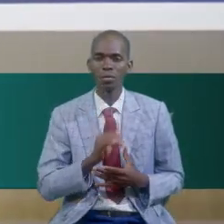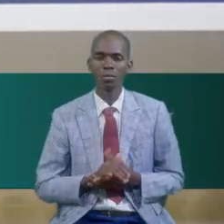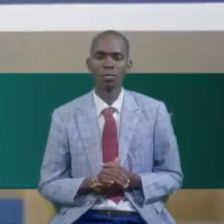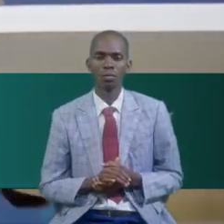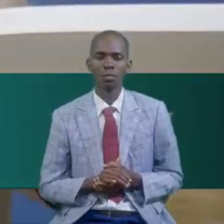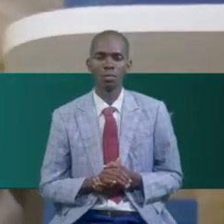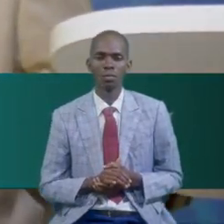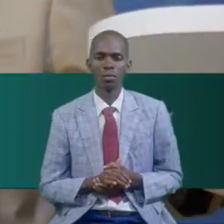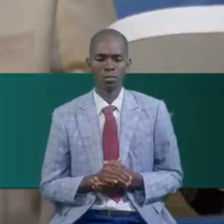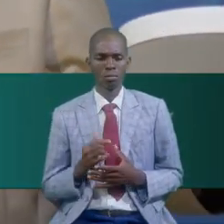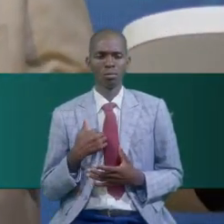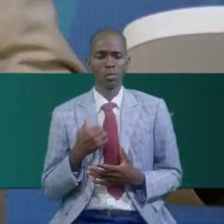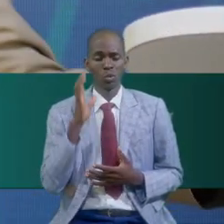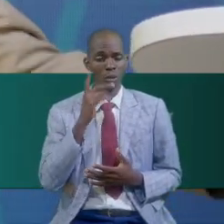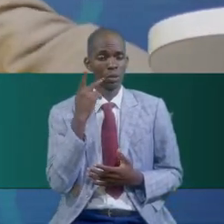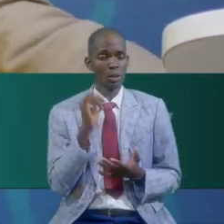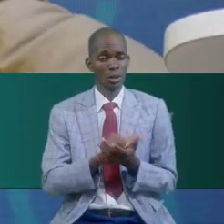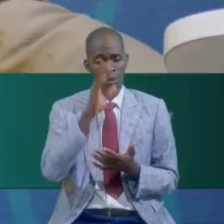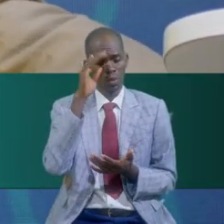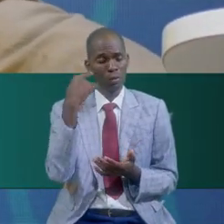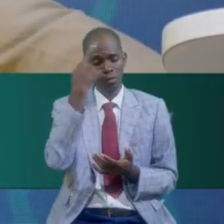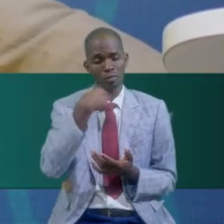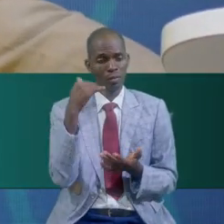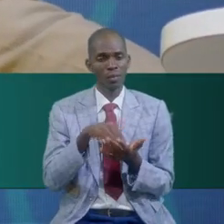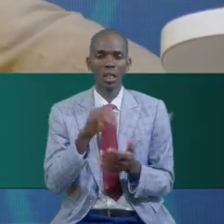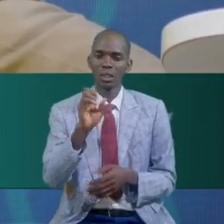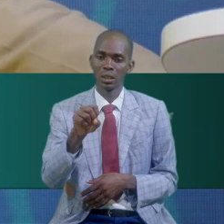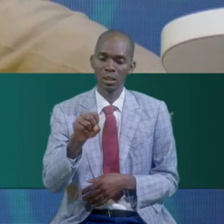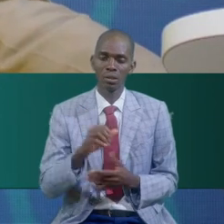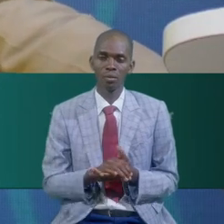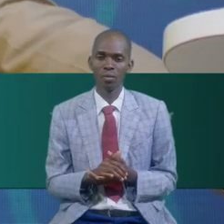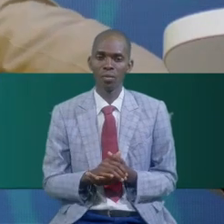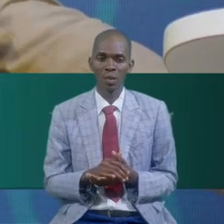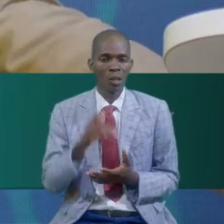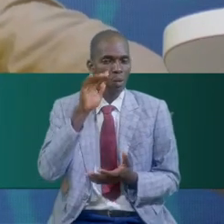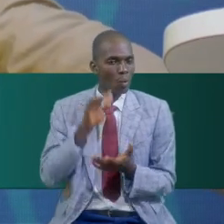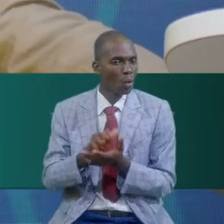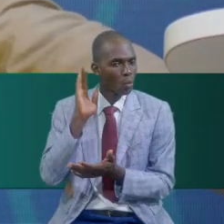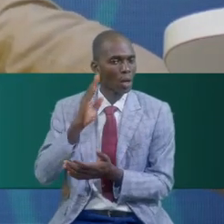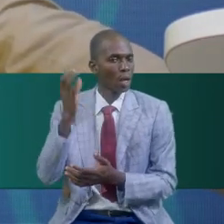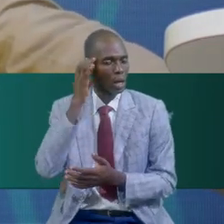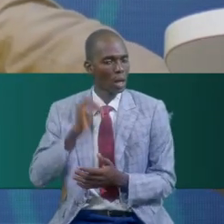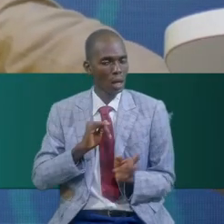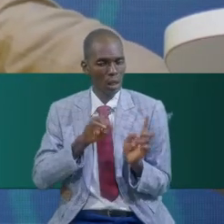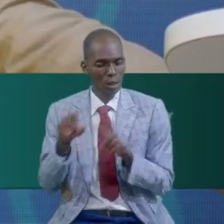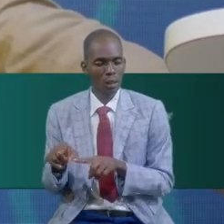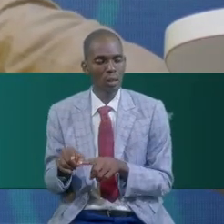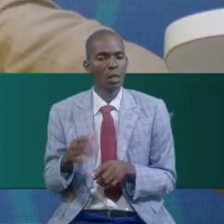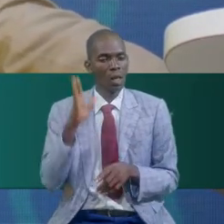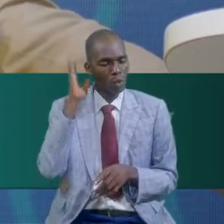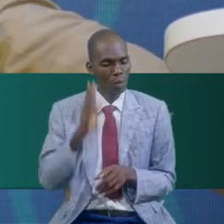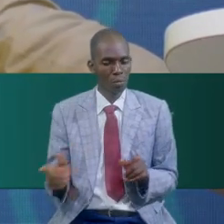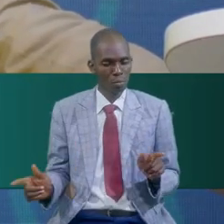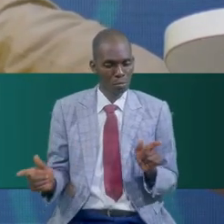see that man again? Yes, of course. Jezebel were here. We've come out